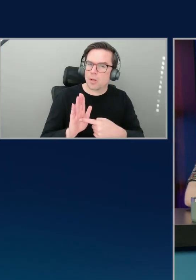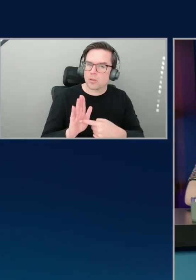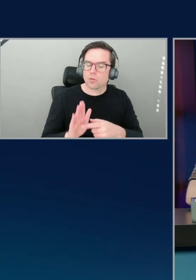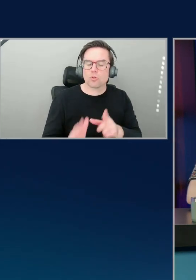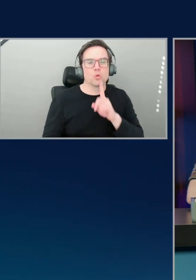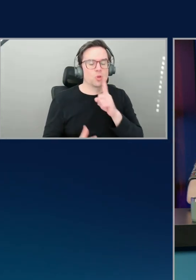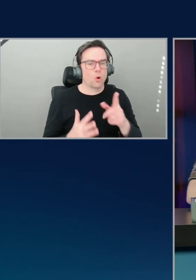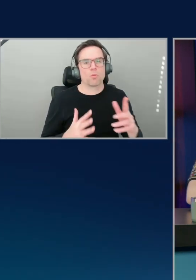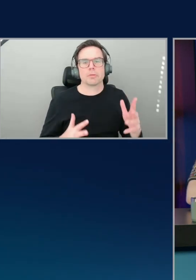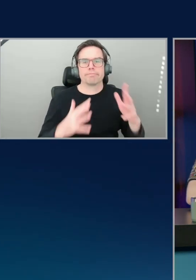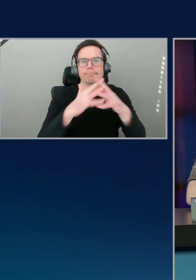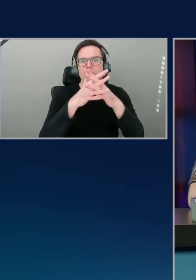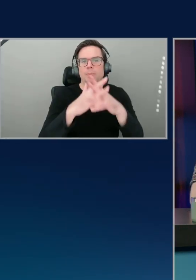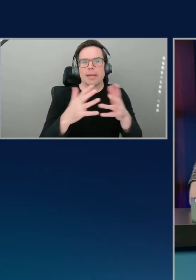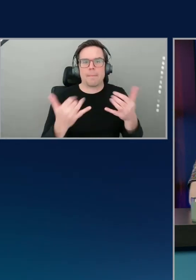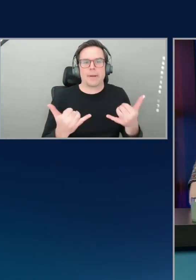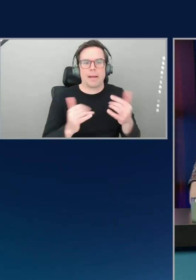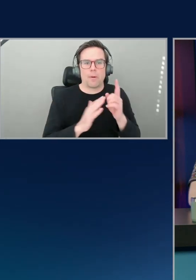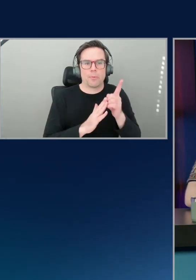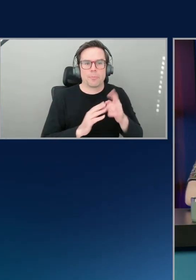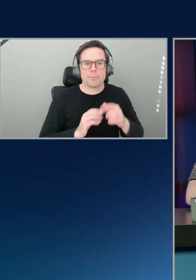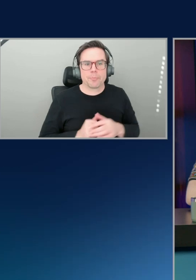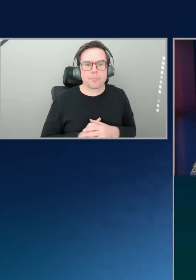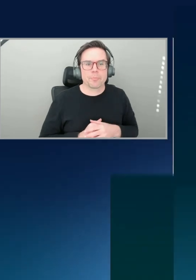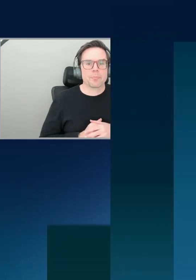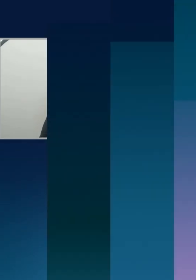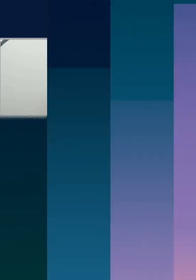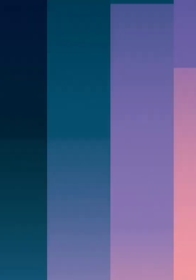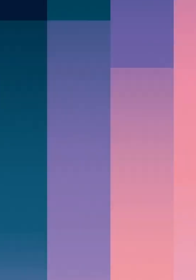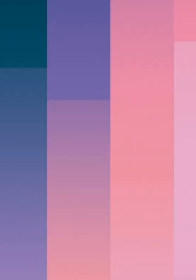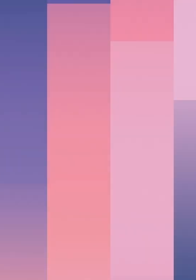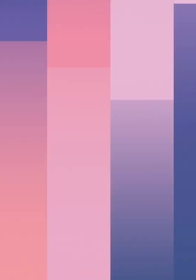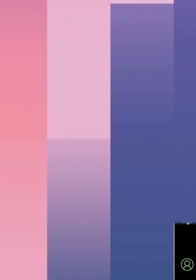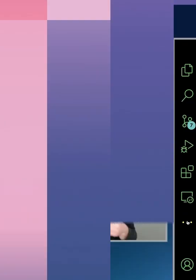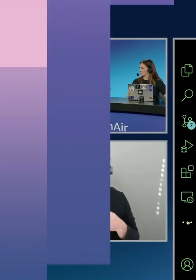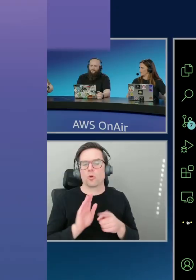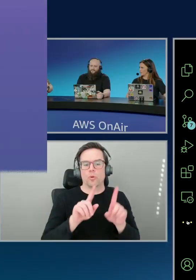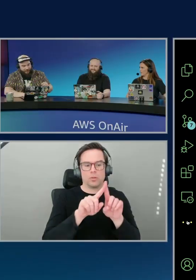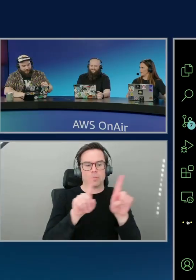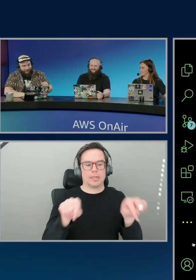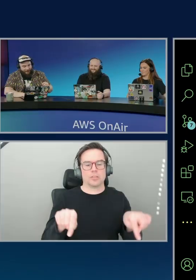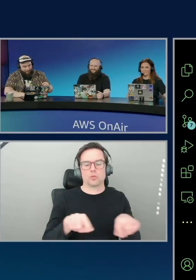show you a screen of mine, and it's going to feature the best language in the world, not Haskell.